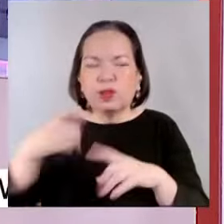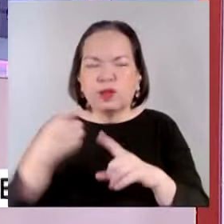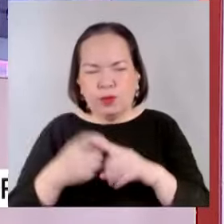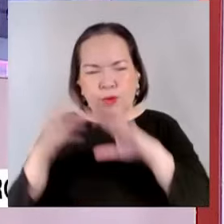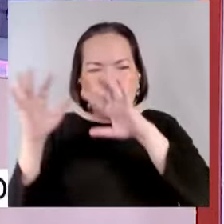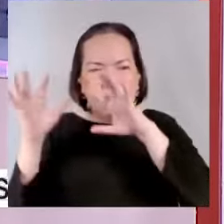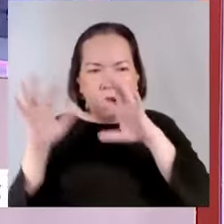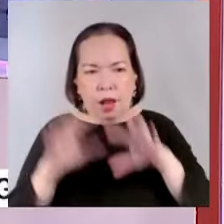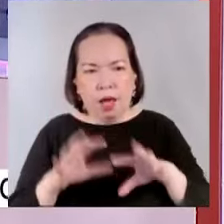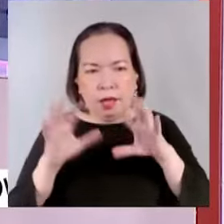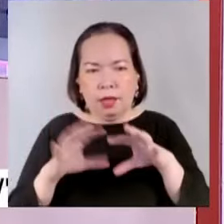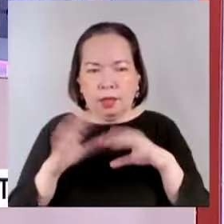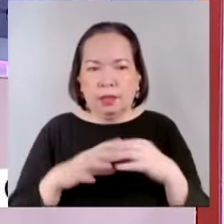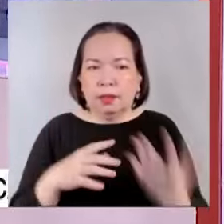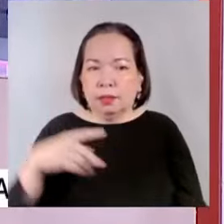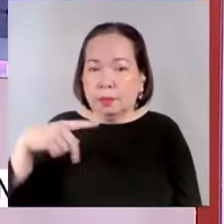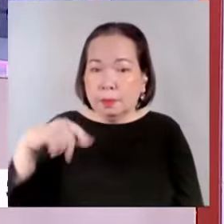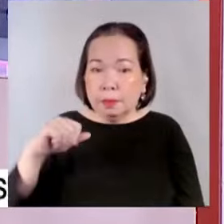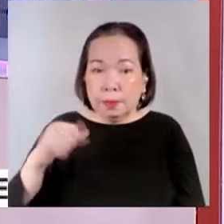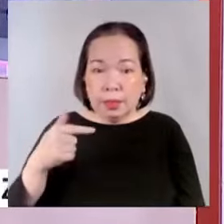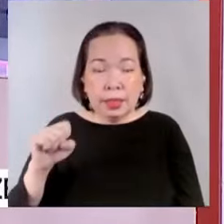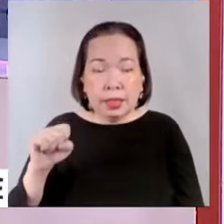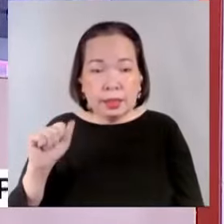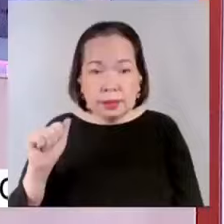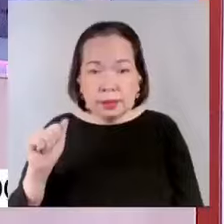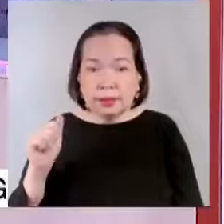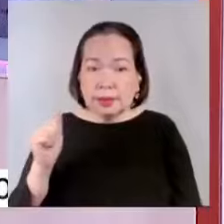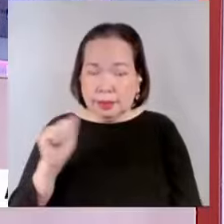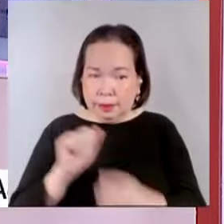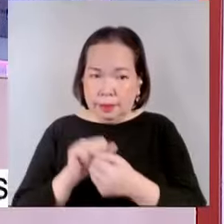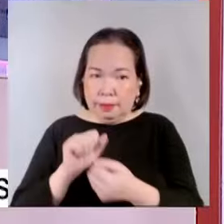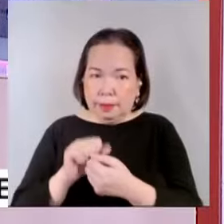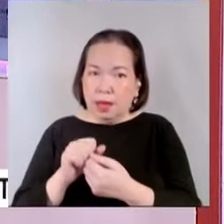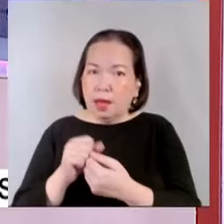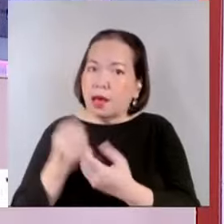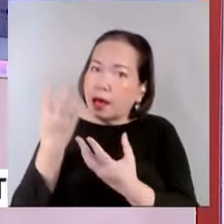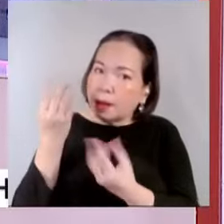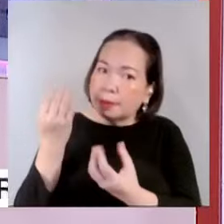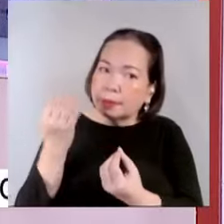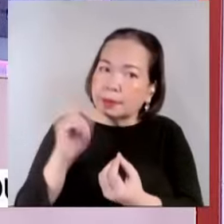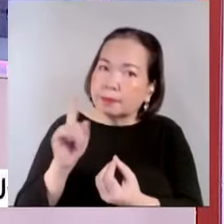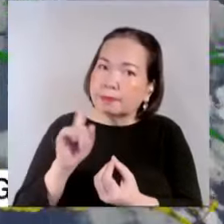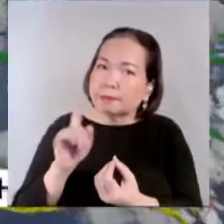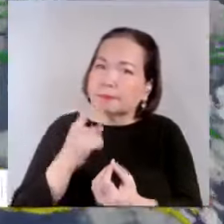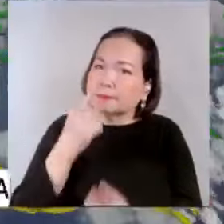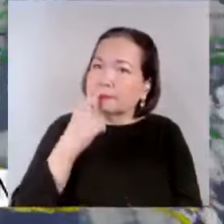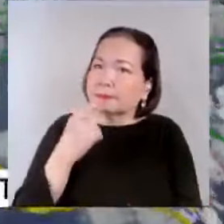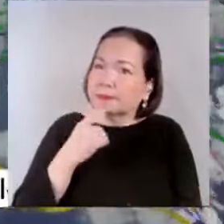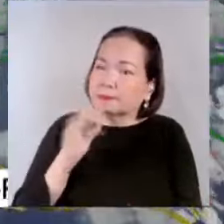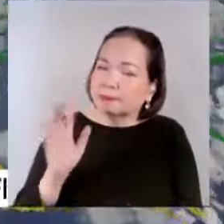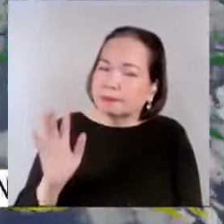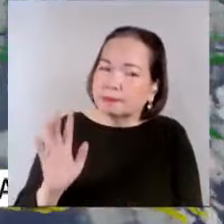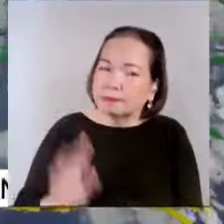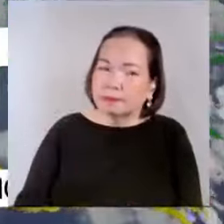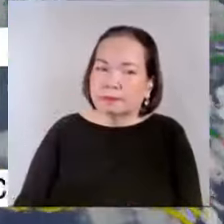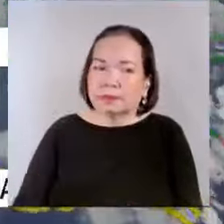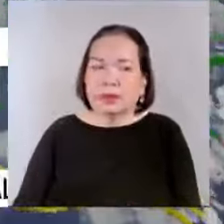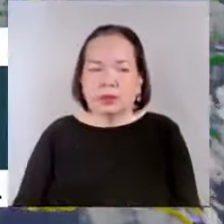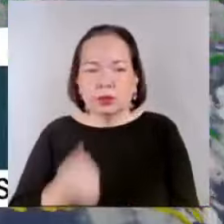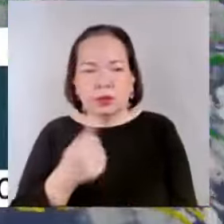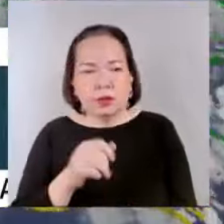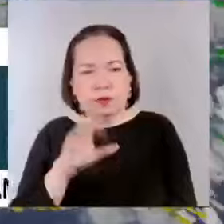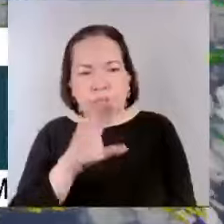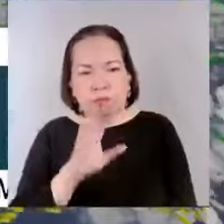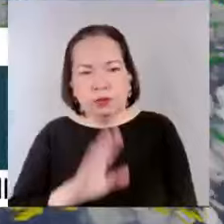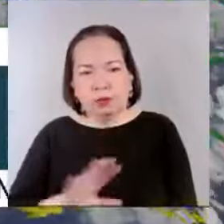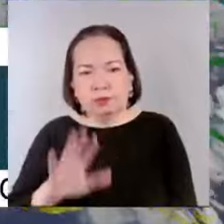PAGASA forecaster Veronica Torres now joins us with the latest. Veronica, over to you. Good afternoon, Carmina, and all of our audience